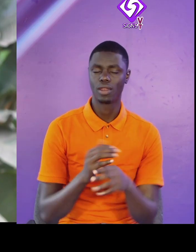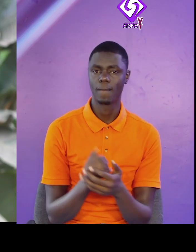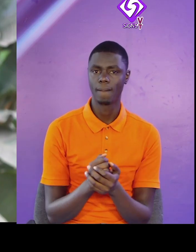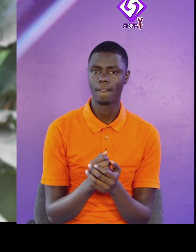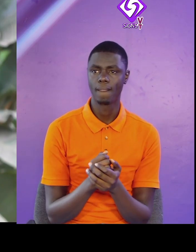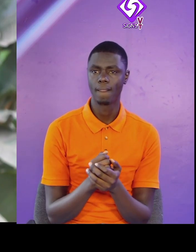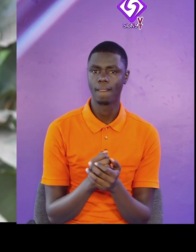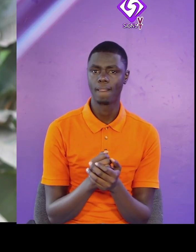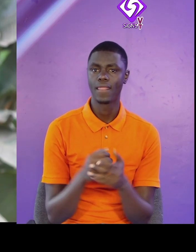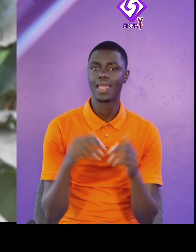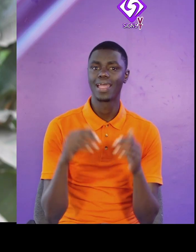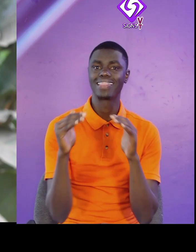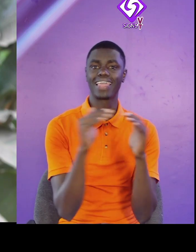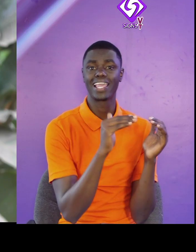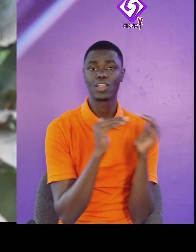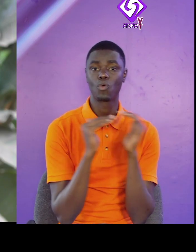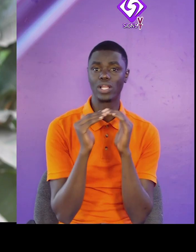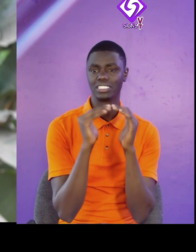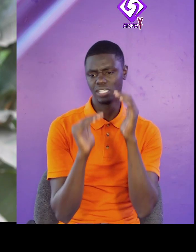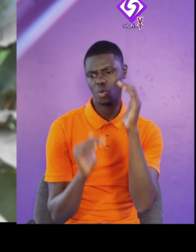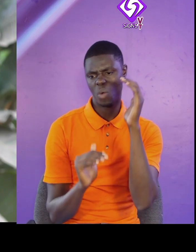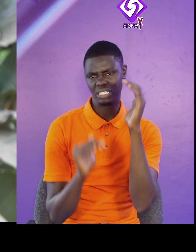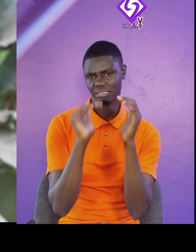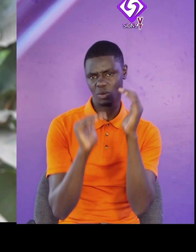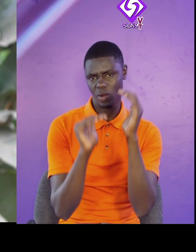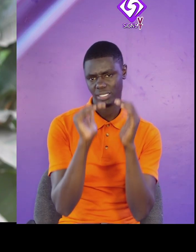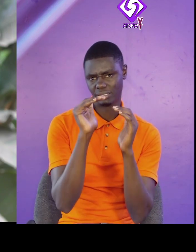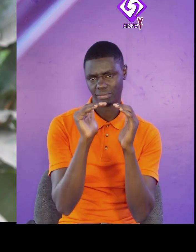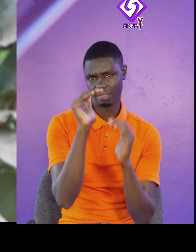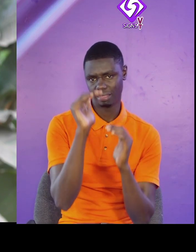aspect of equality, so that there's no